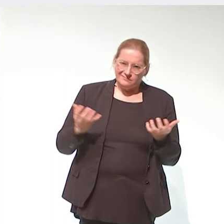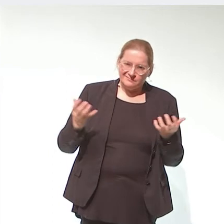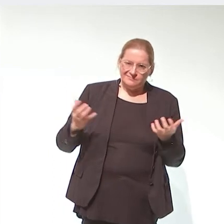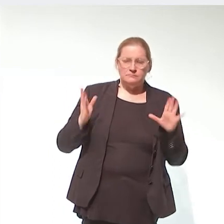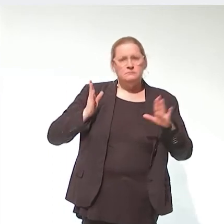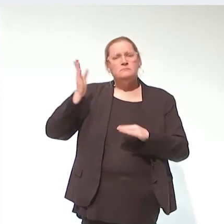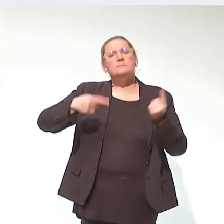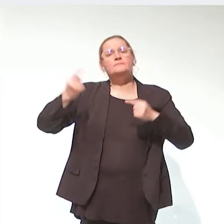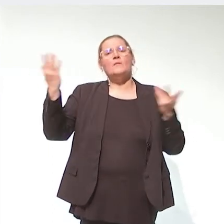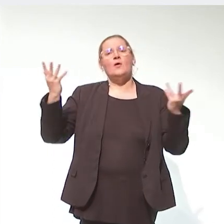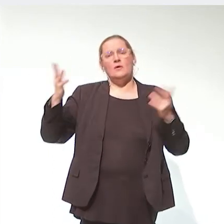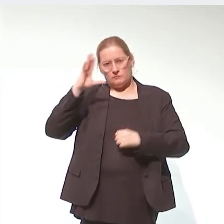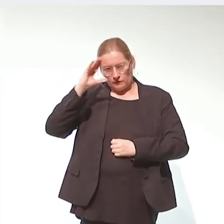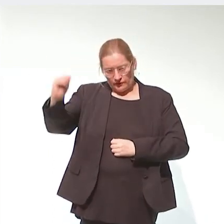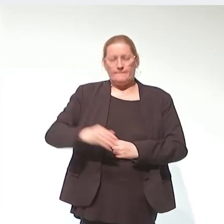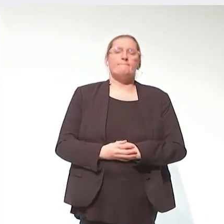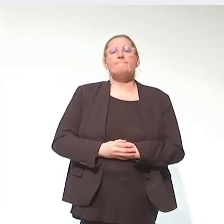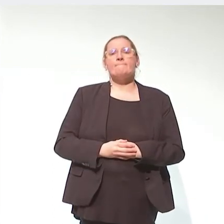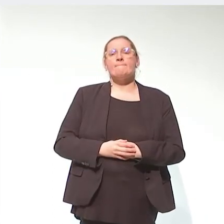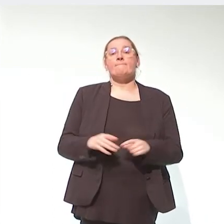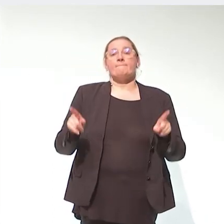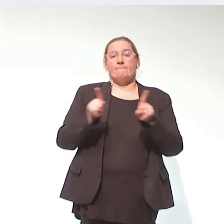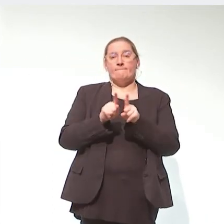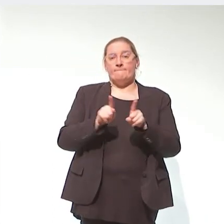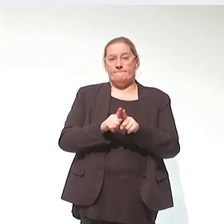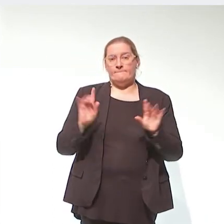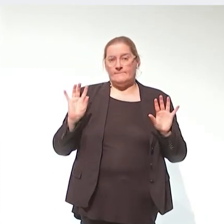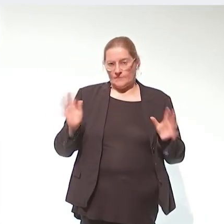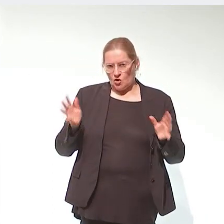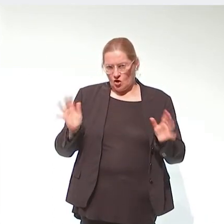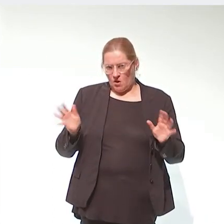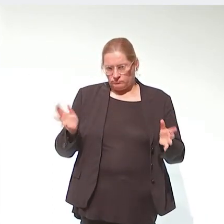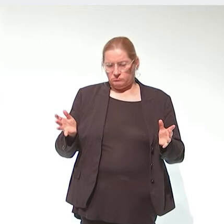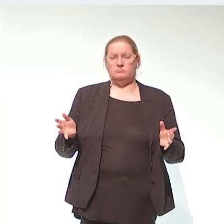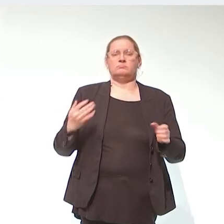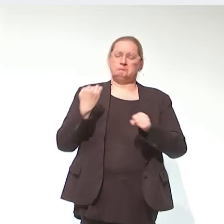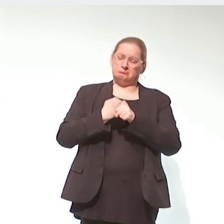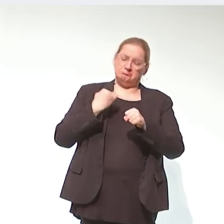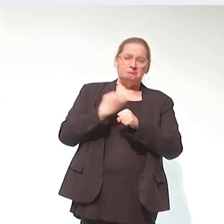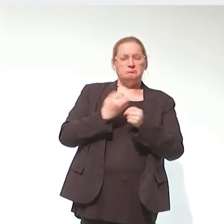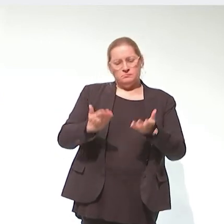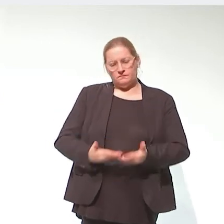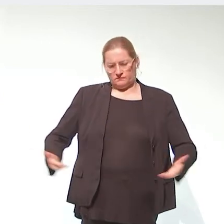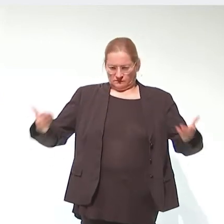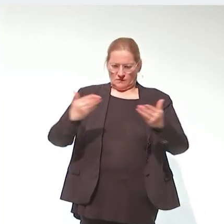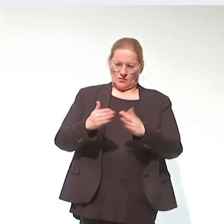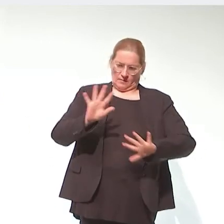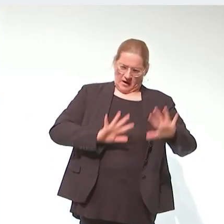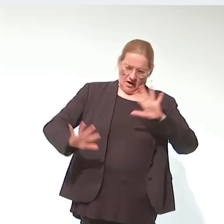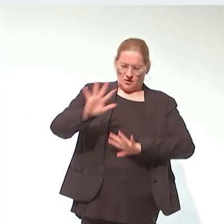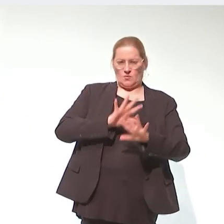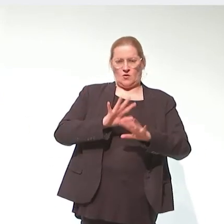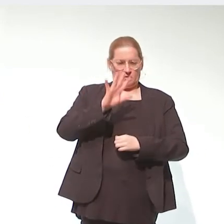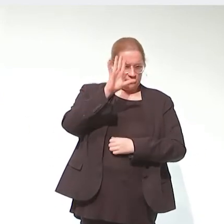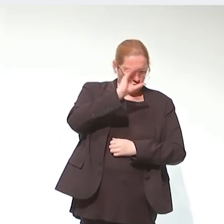reasonable adjustments and facilities at work. And then the students and their parents are informed